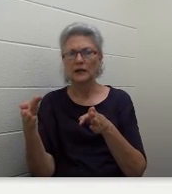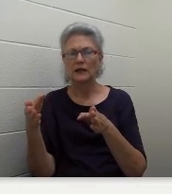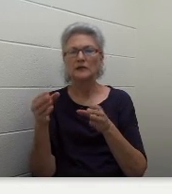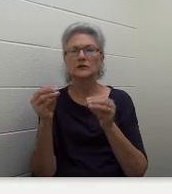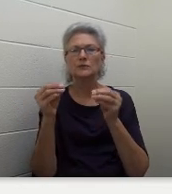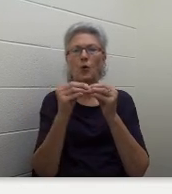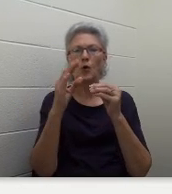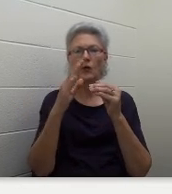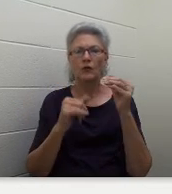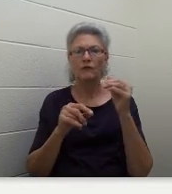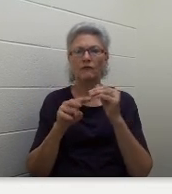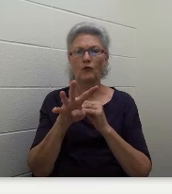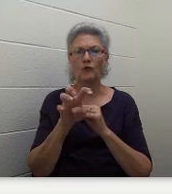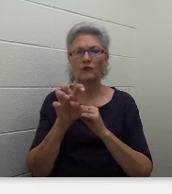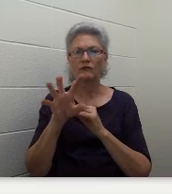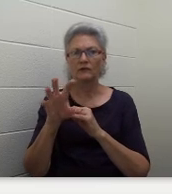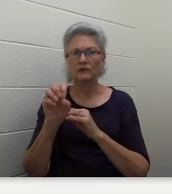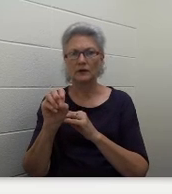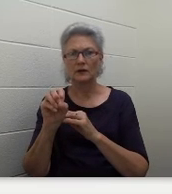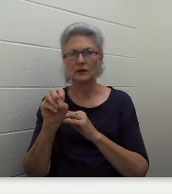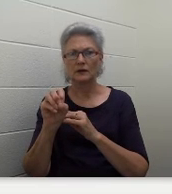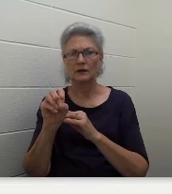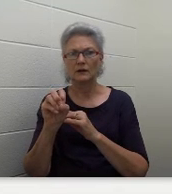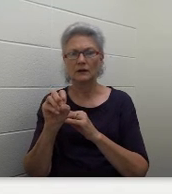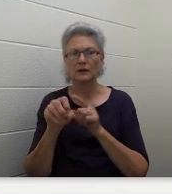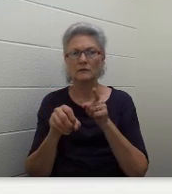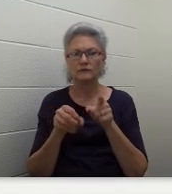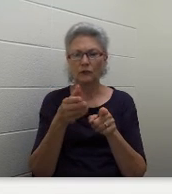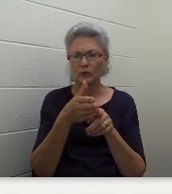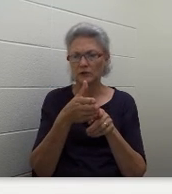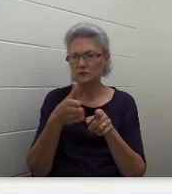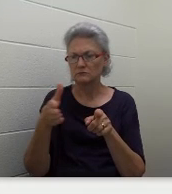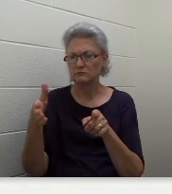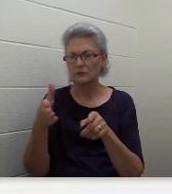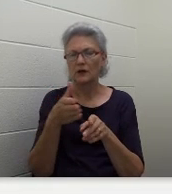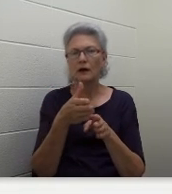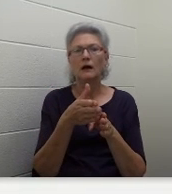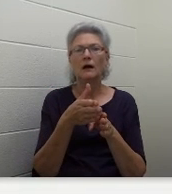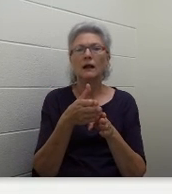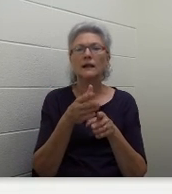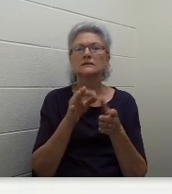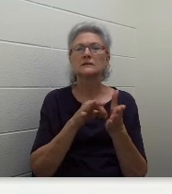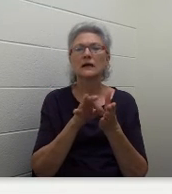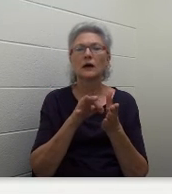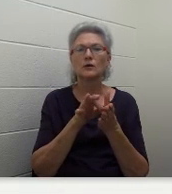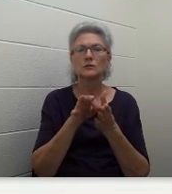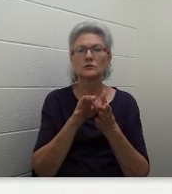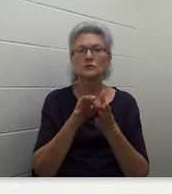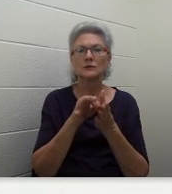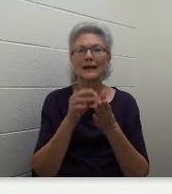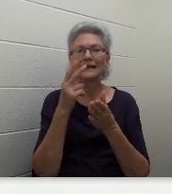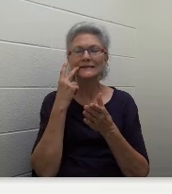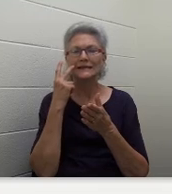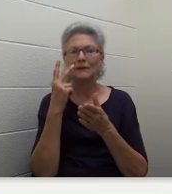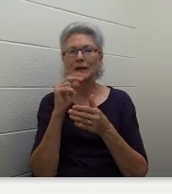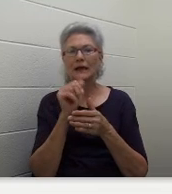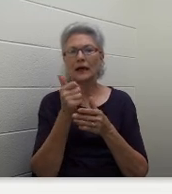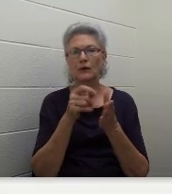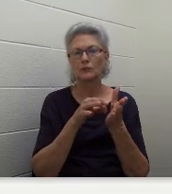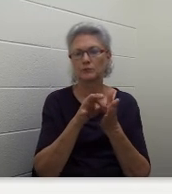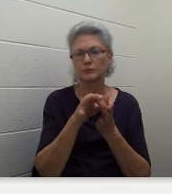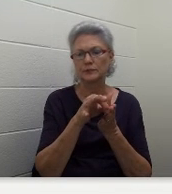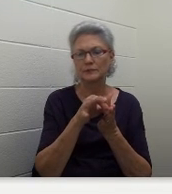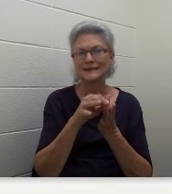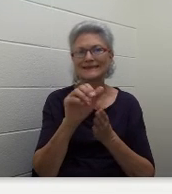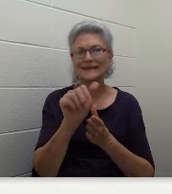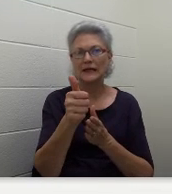than 450. So let's count and see where we end up. I'm going to count by tens